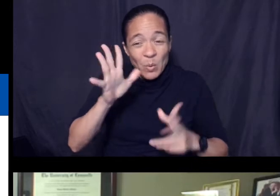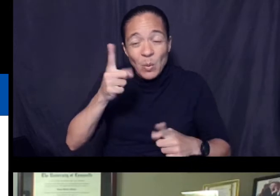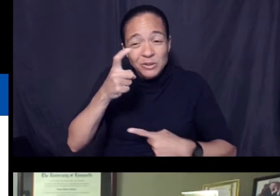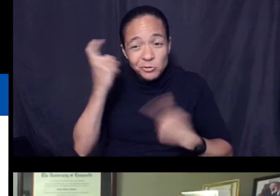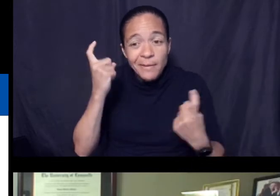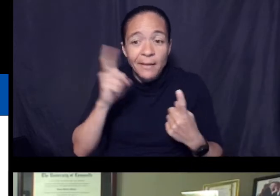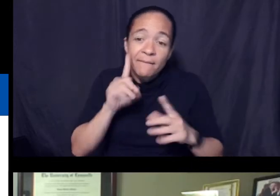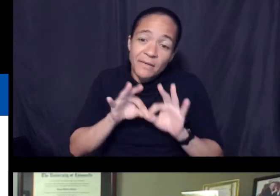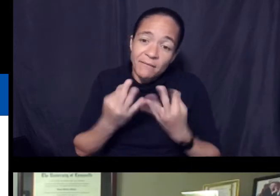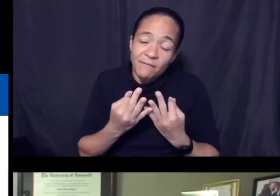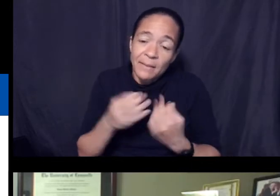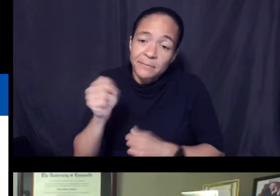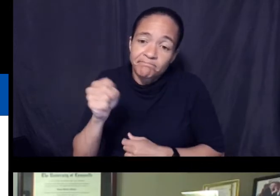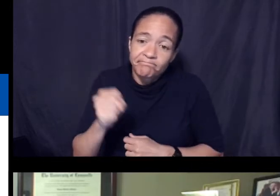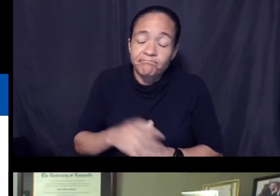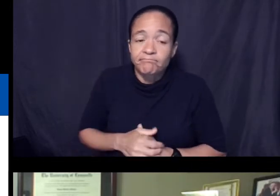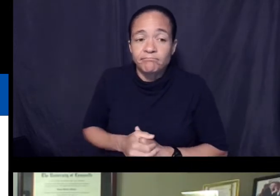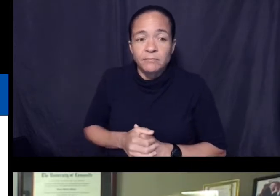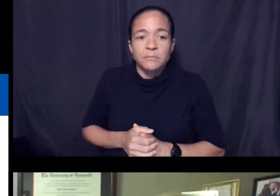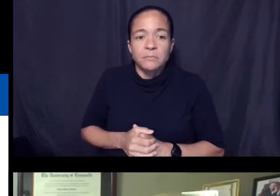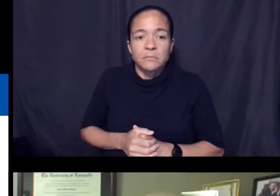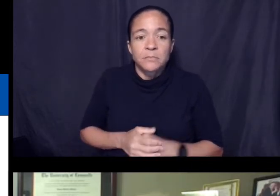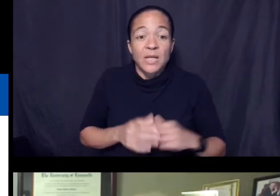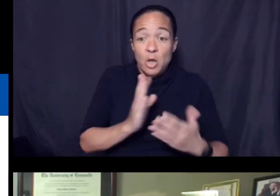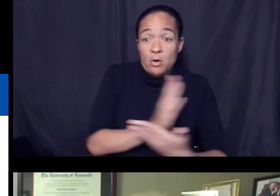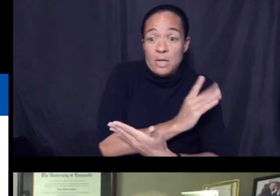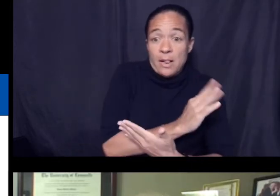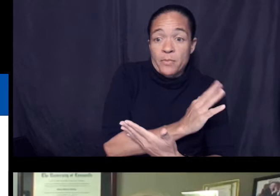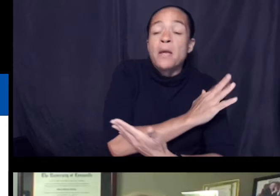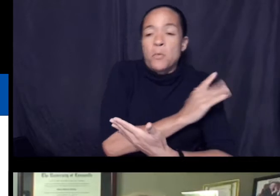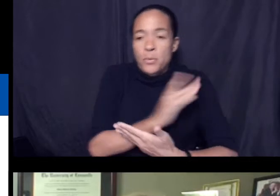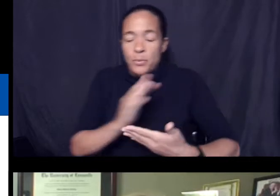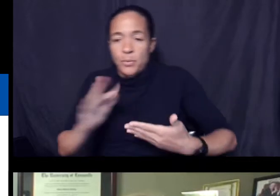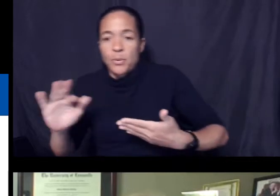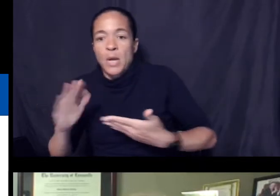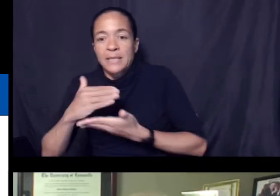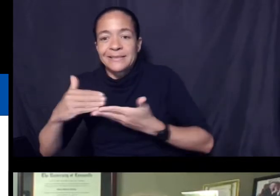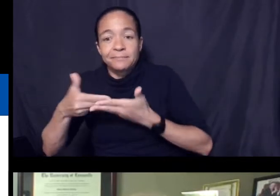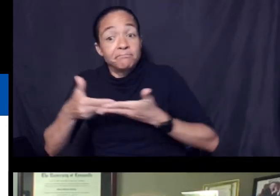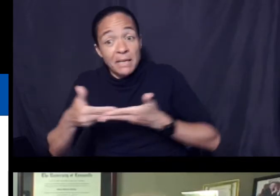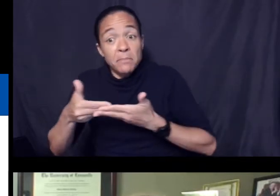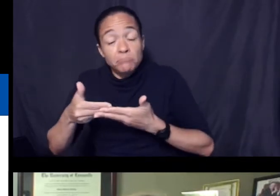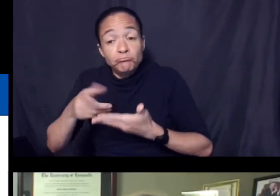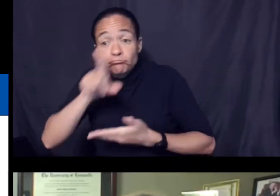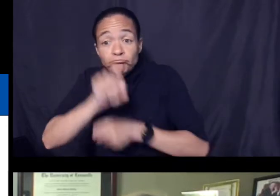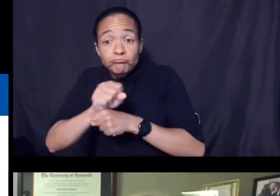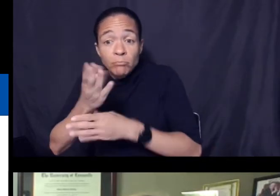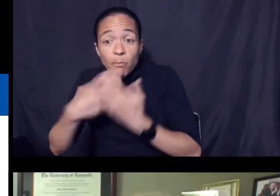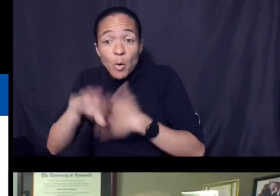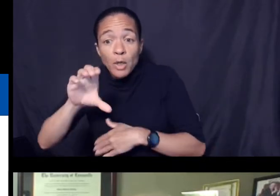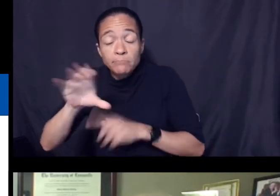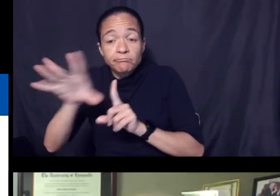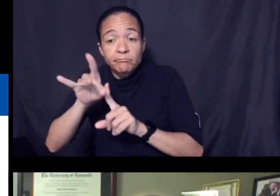devastating for families. On the other end of the spectrum, there are infants that could be born with